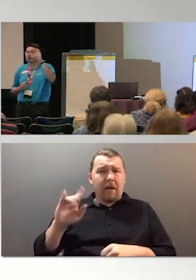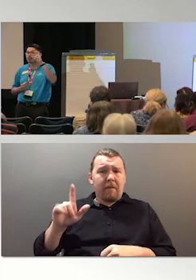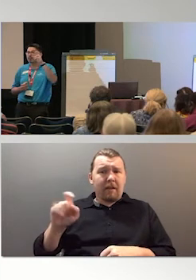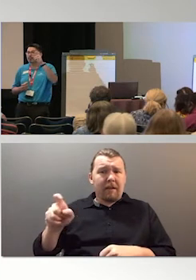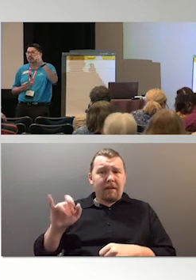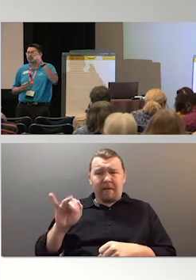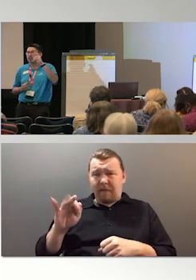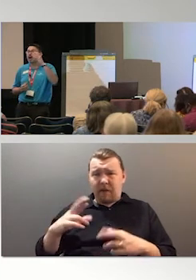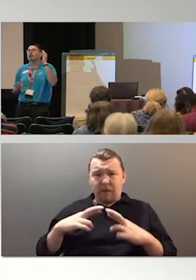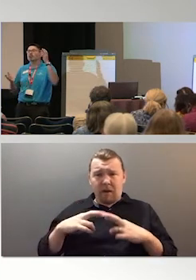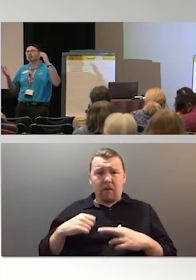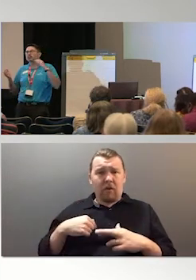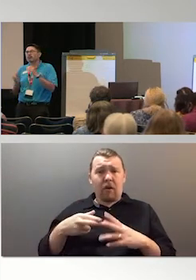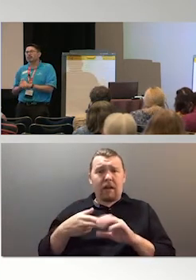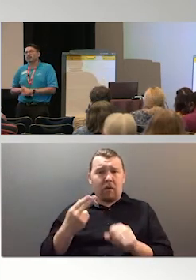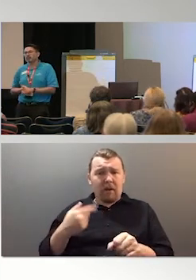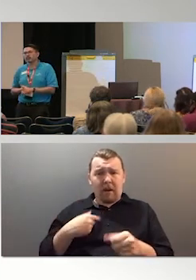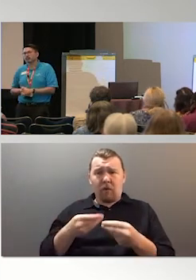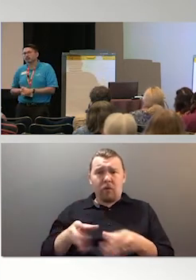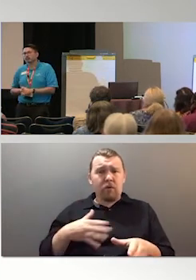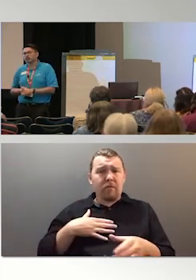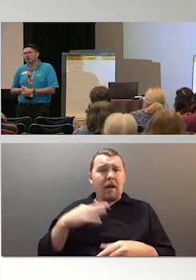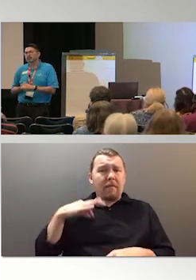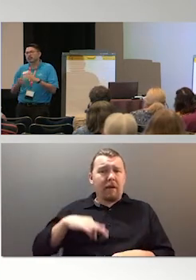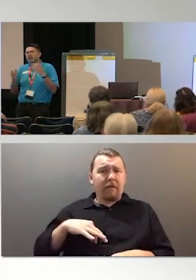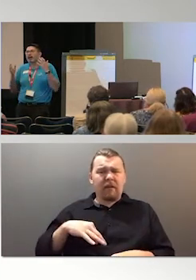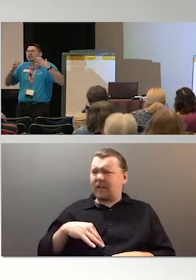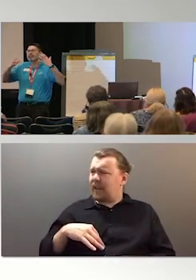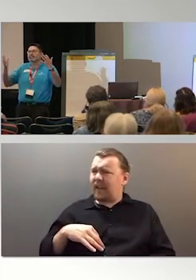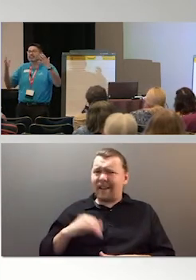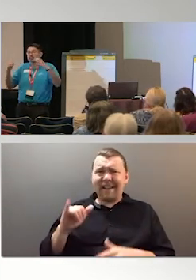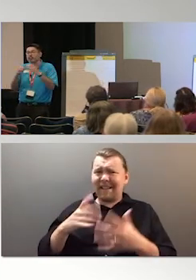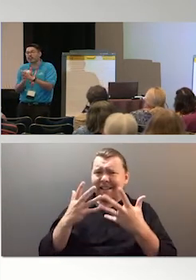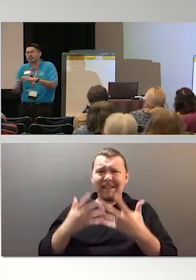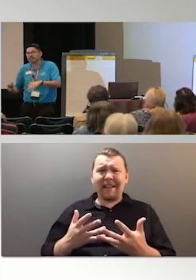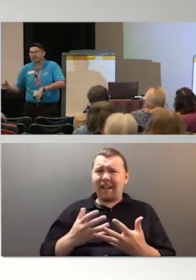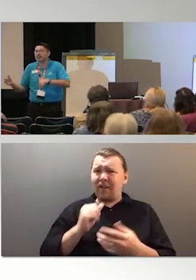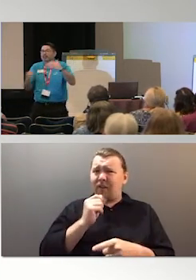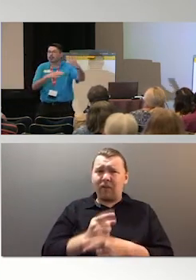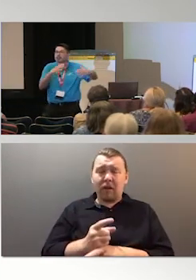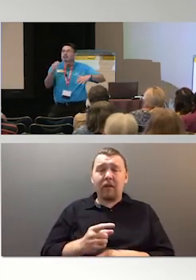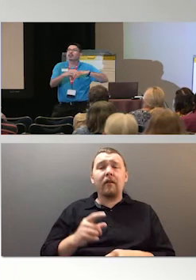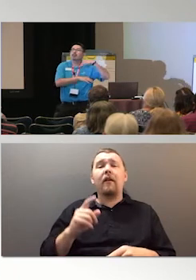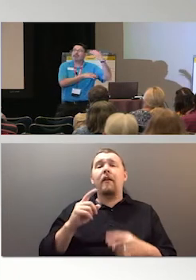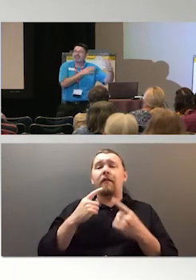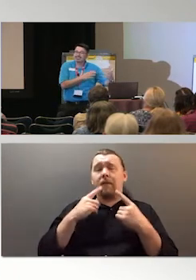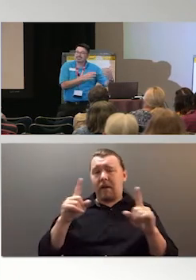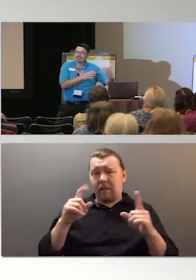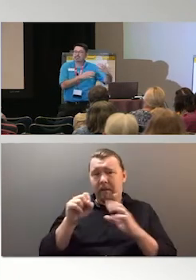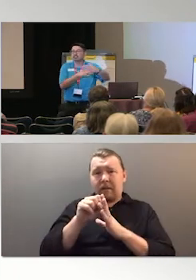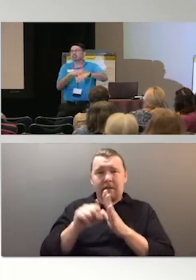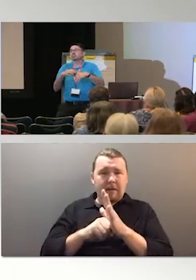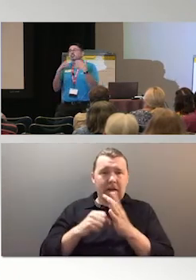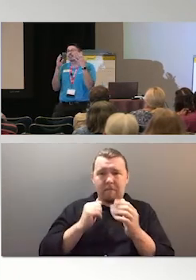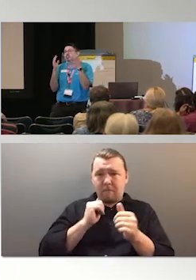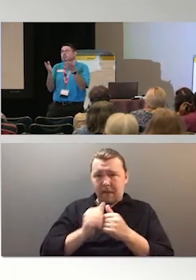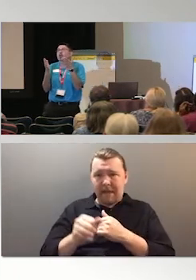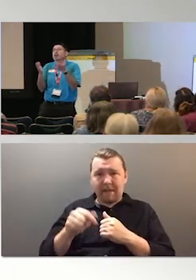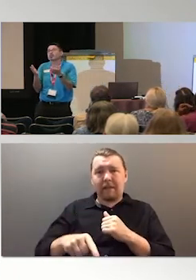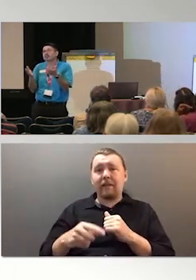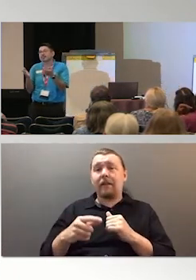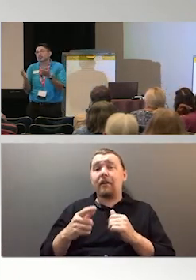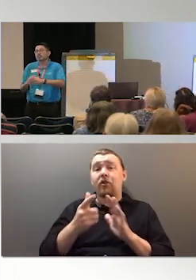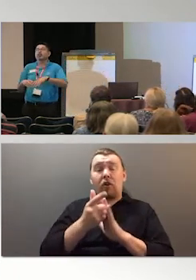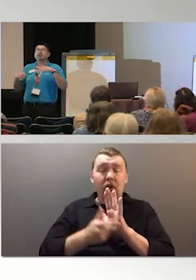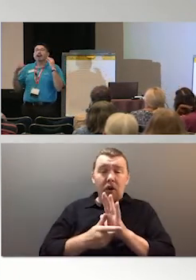if I quit Publix, I'm going to lose my benefits. And I was like, how sad is that? So finally, the state caught up, passed this legislation, so that should no